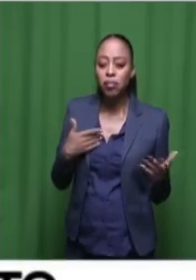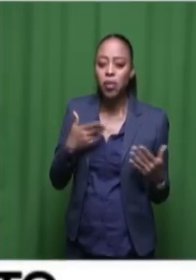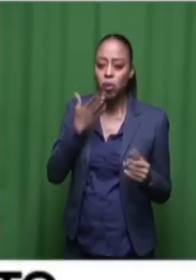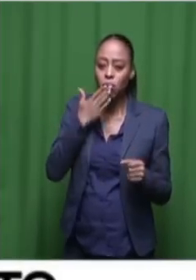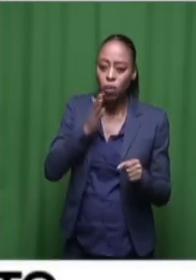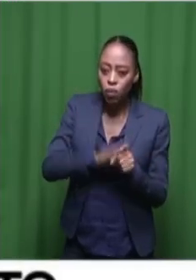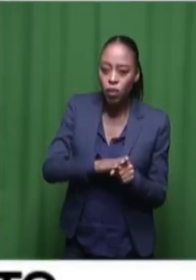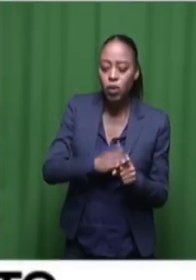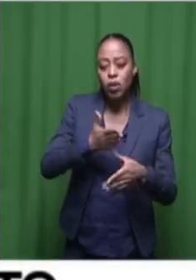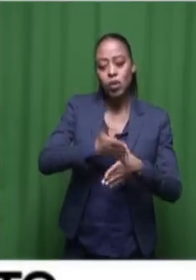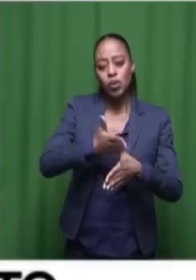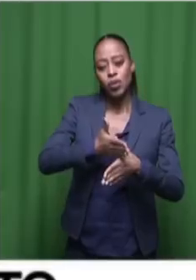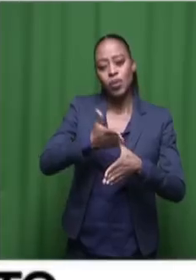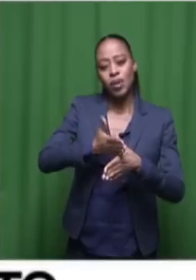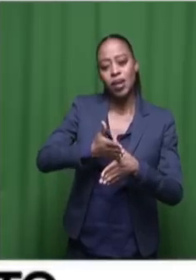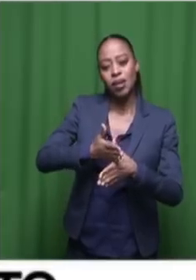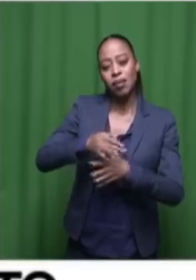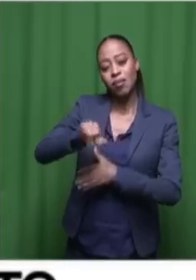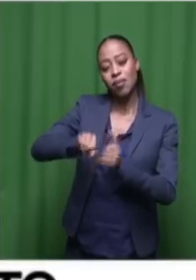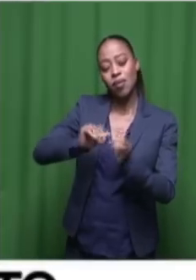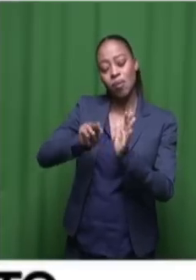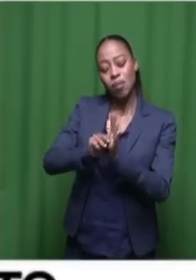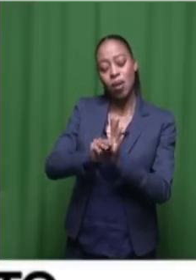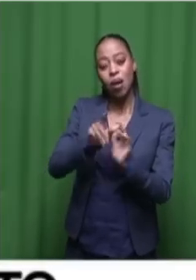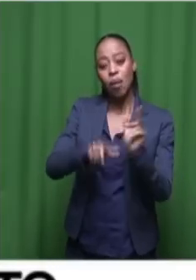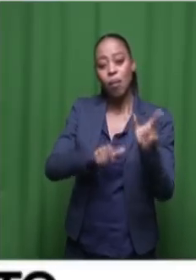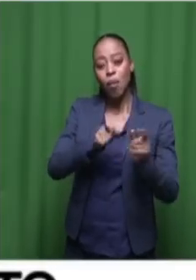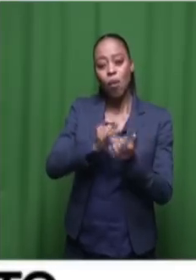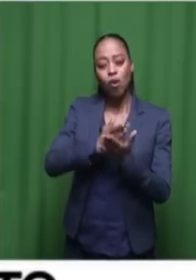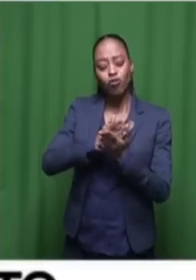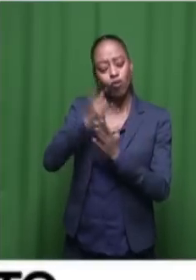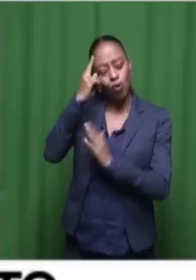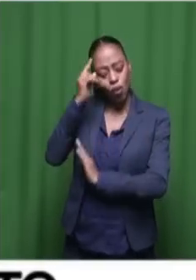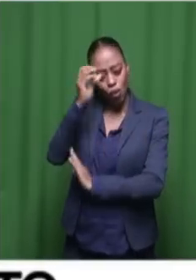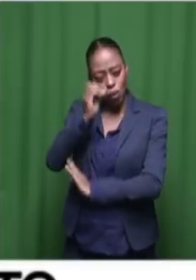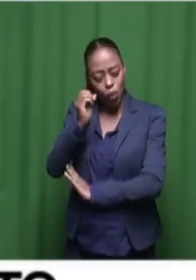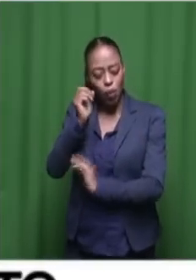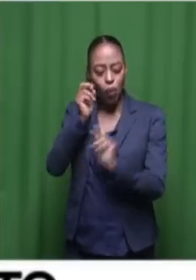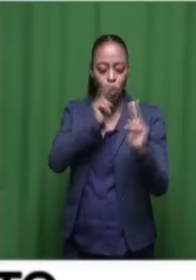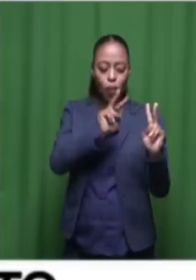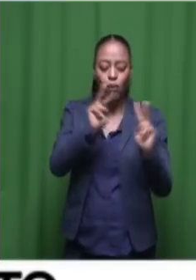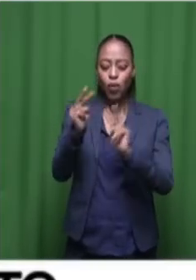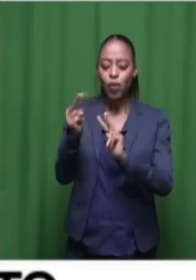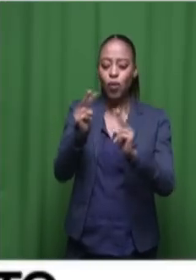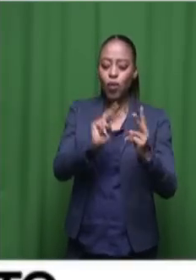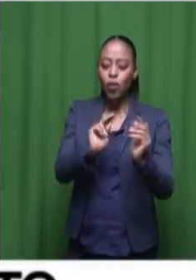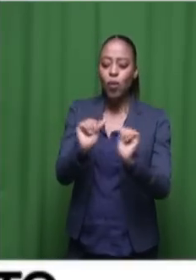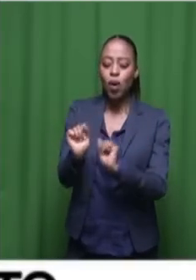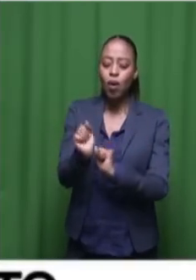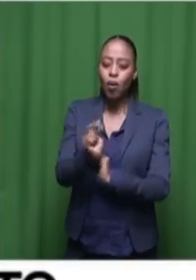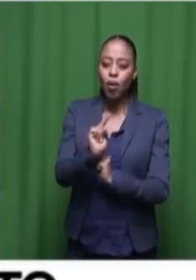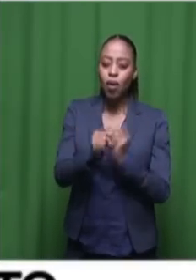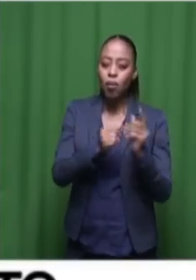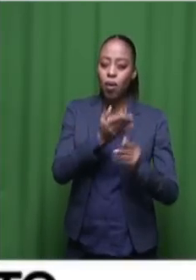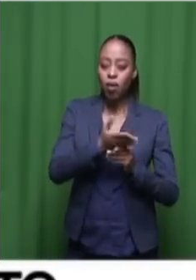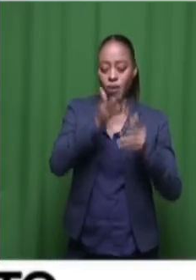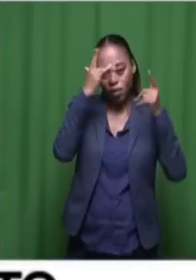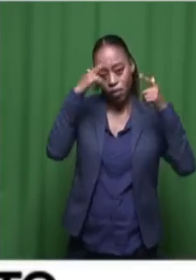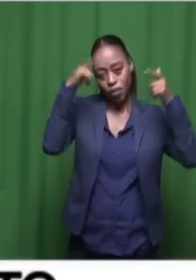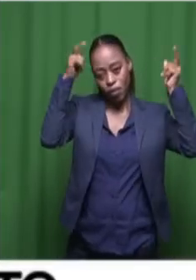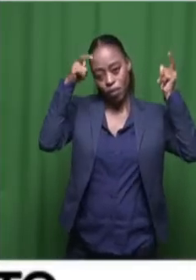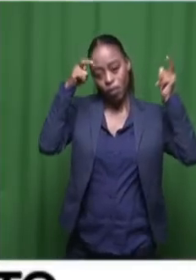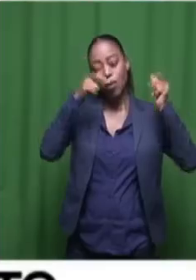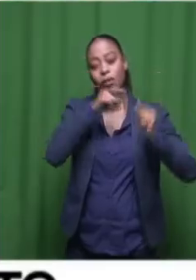to serve. And those are some of the social media sentiment where people are sharing their thoughts, their views about the Queen, as you will all know that she'll